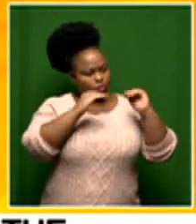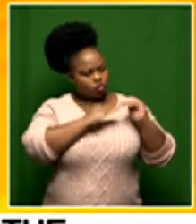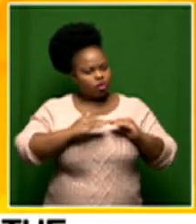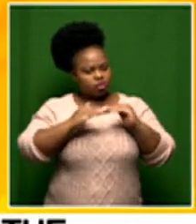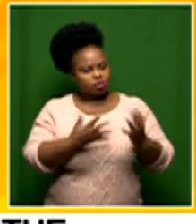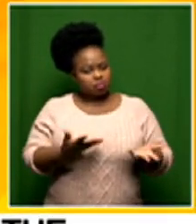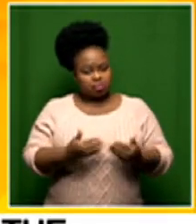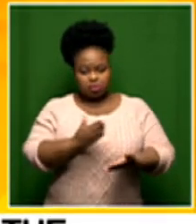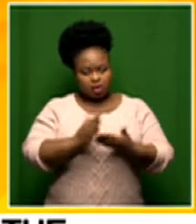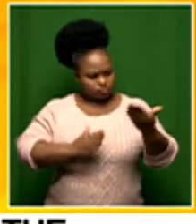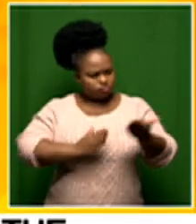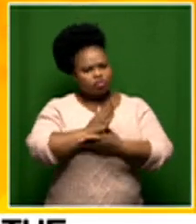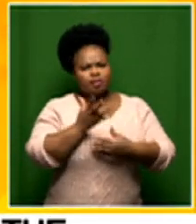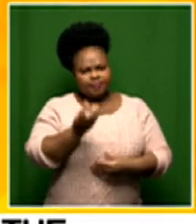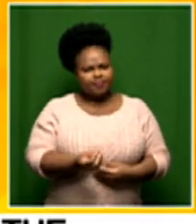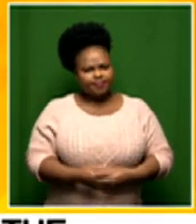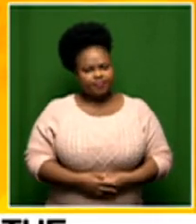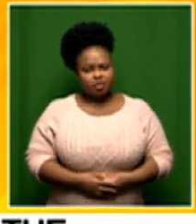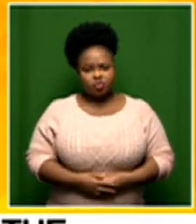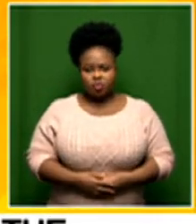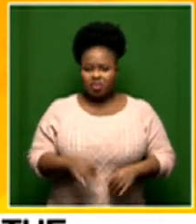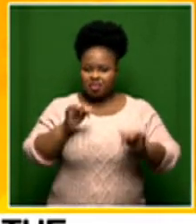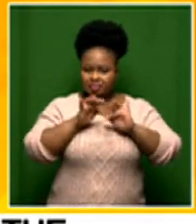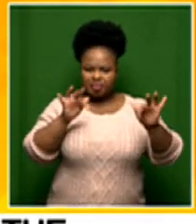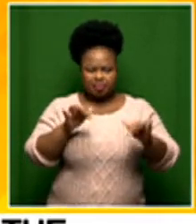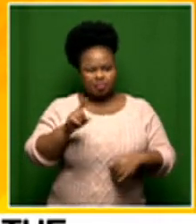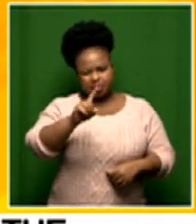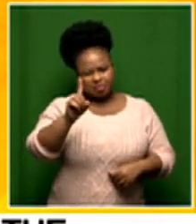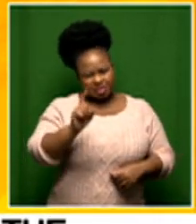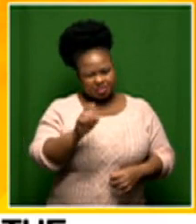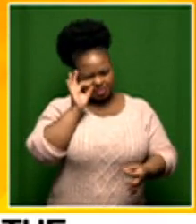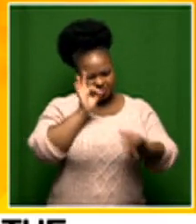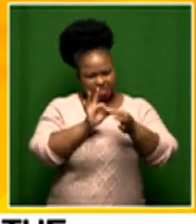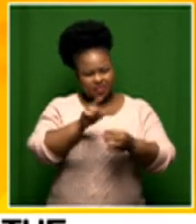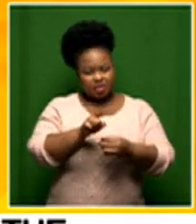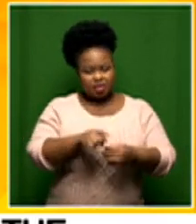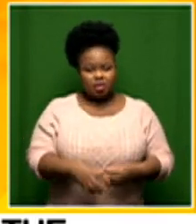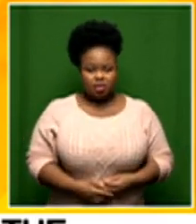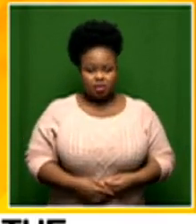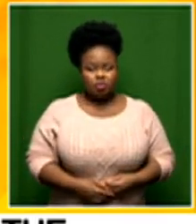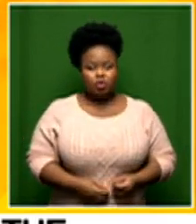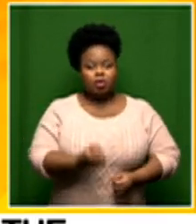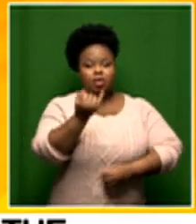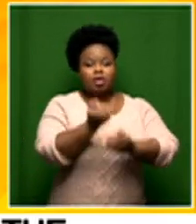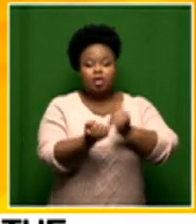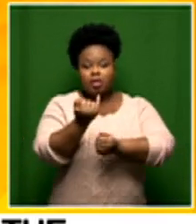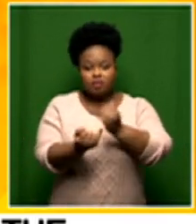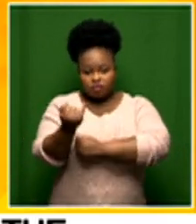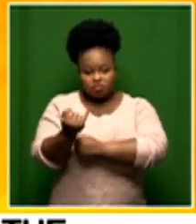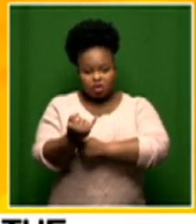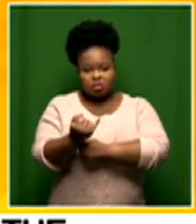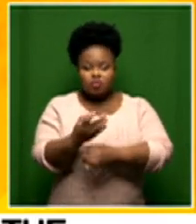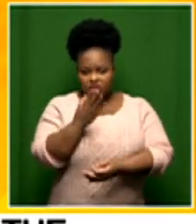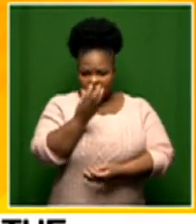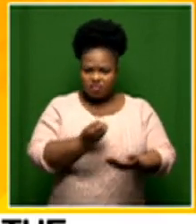have constitutional rights. Do people, and perhaps I should ask this more pointedly, do individuals have the right